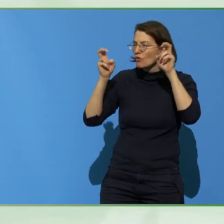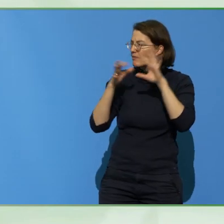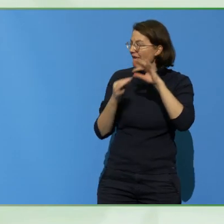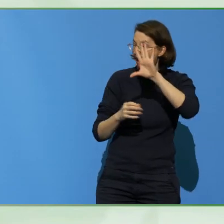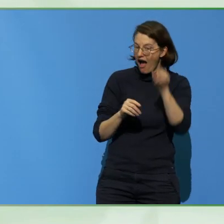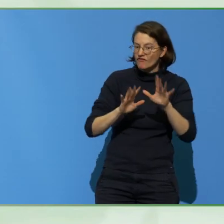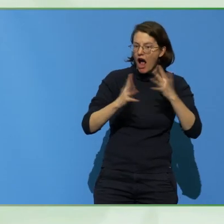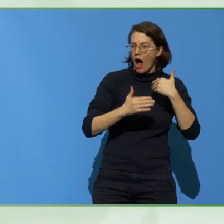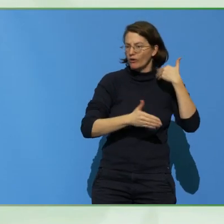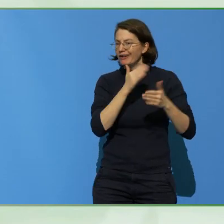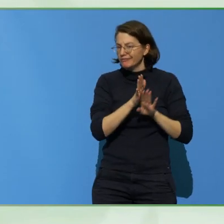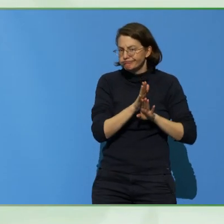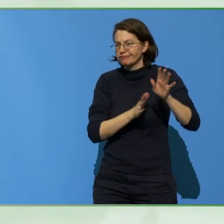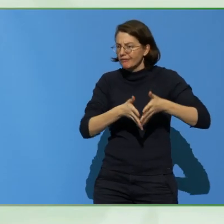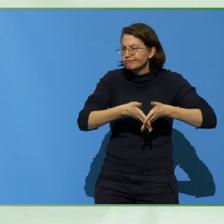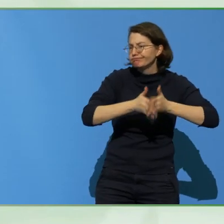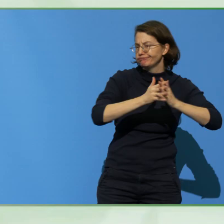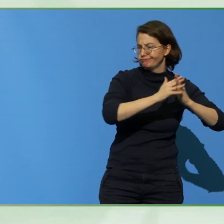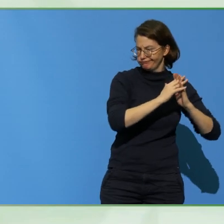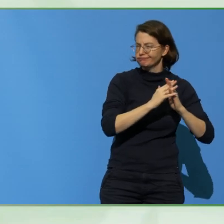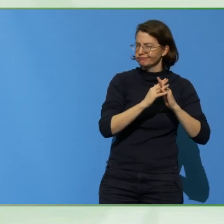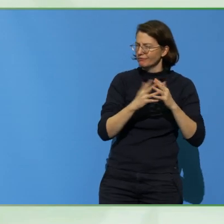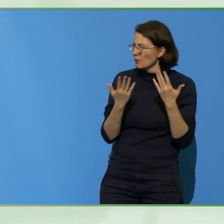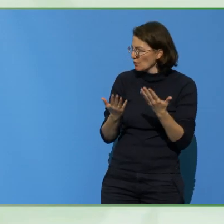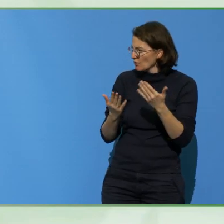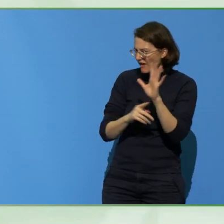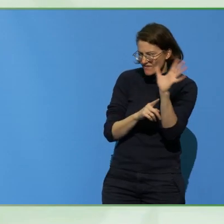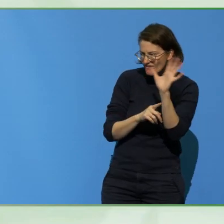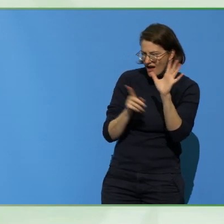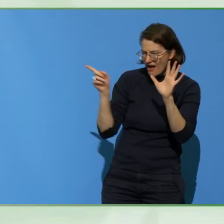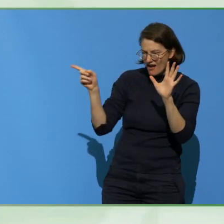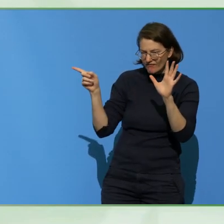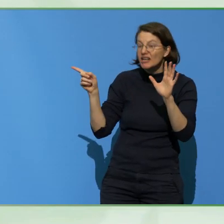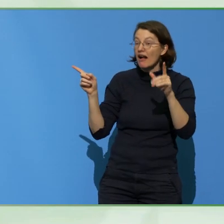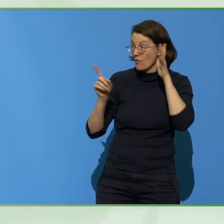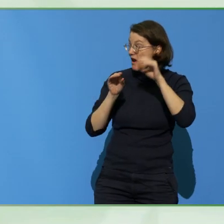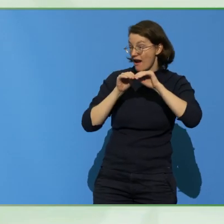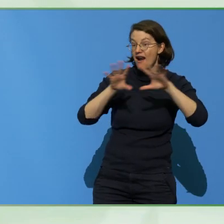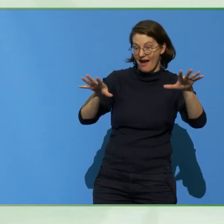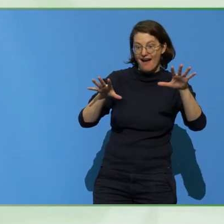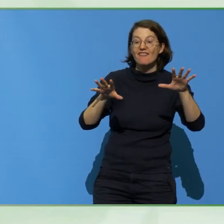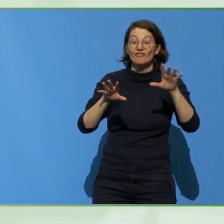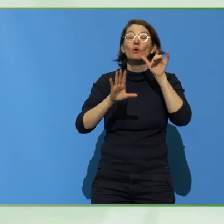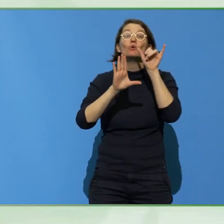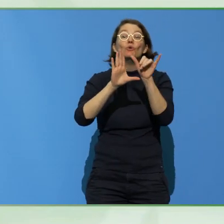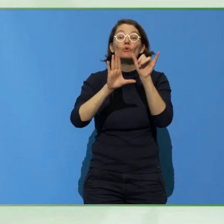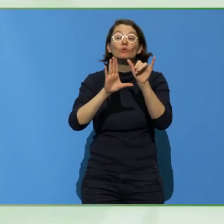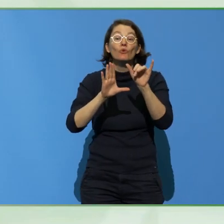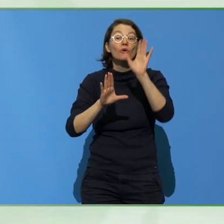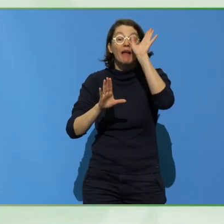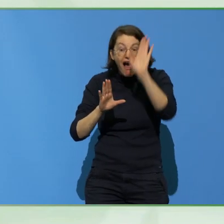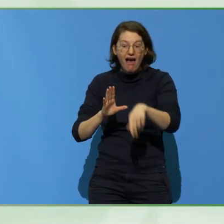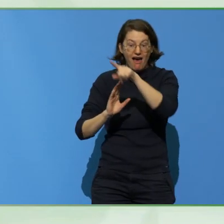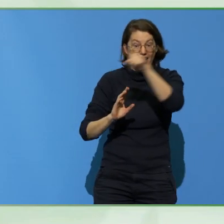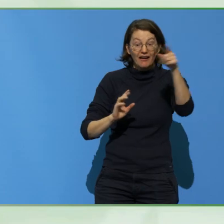YouTube. So please tune in and you hear more about the work that we are doing. Thank you. And if you also can check up in the agenda,